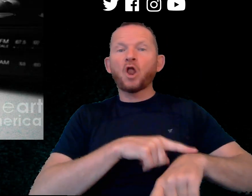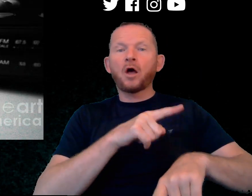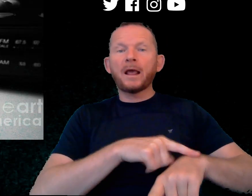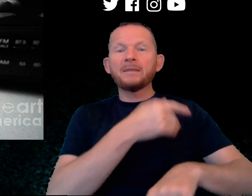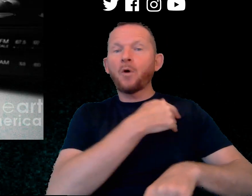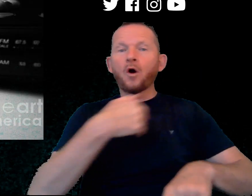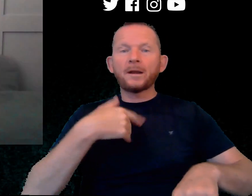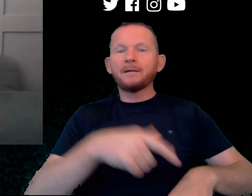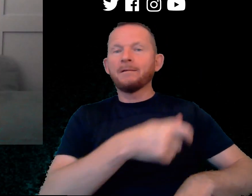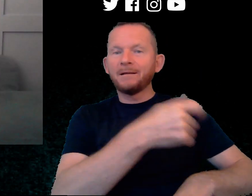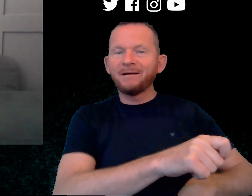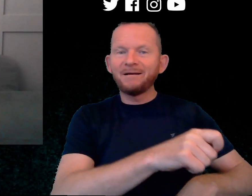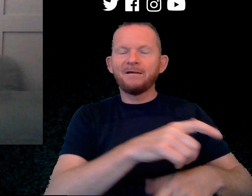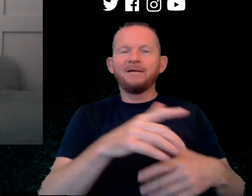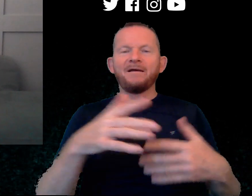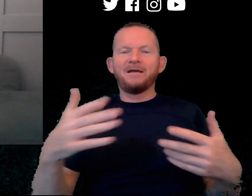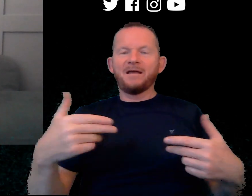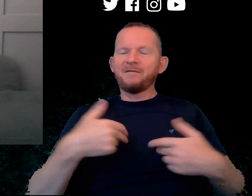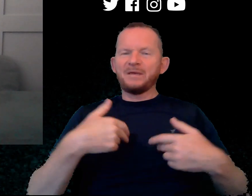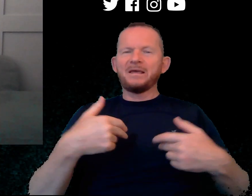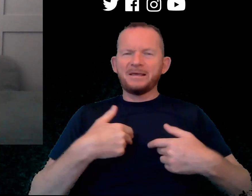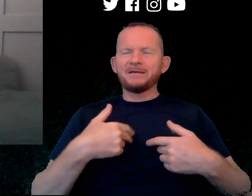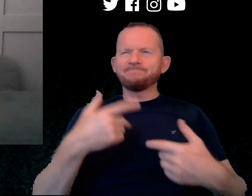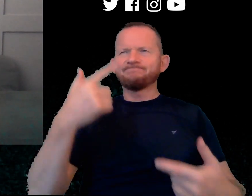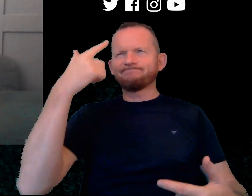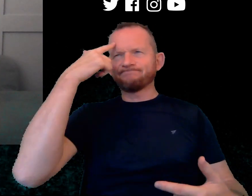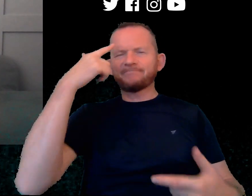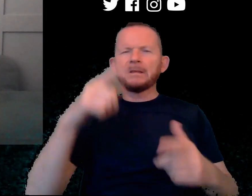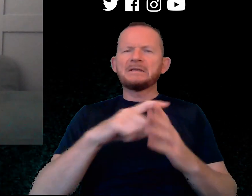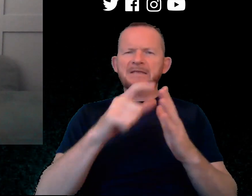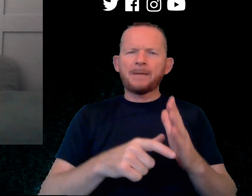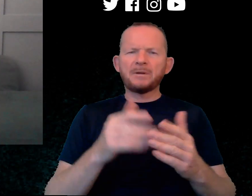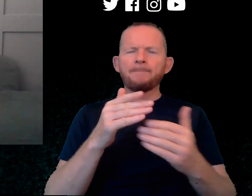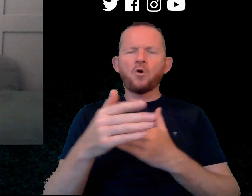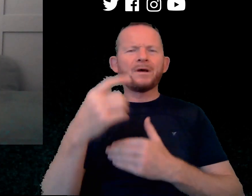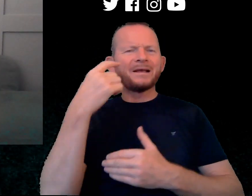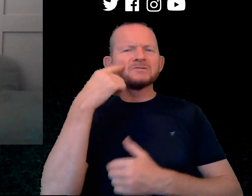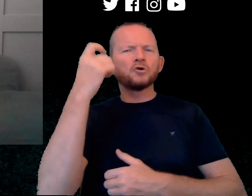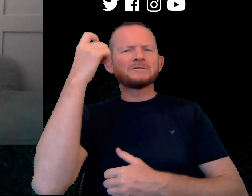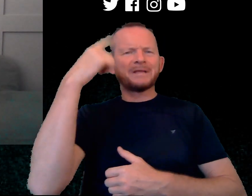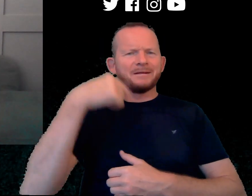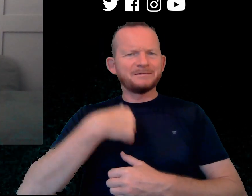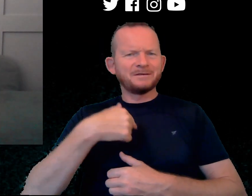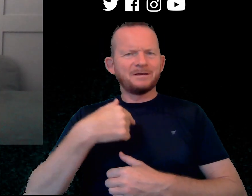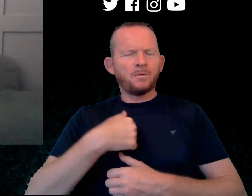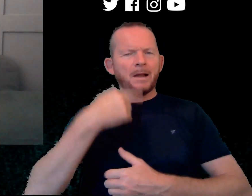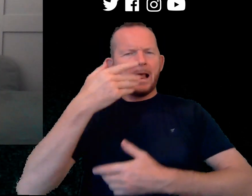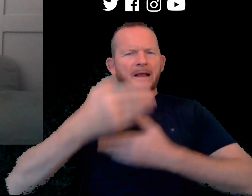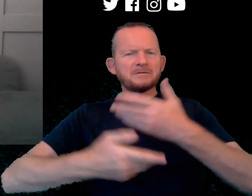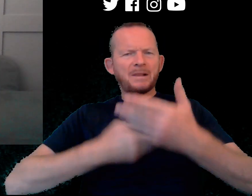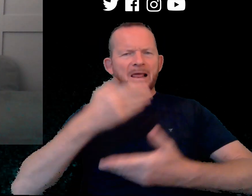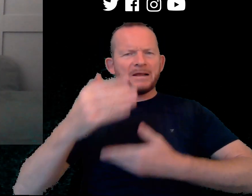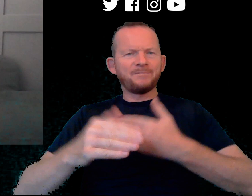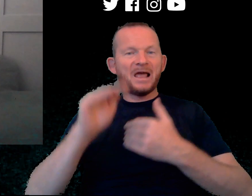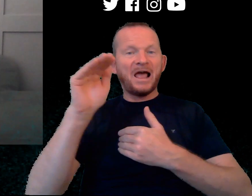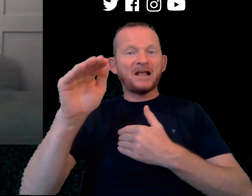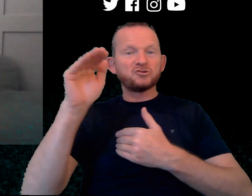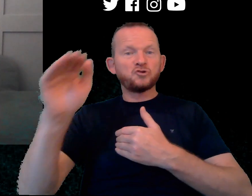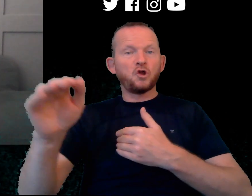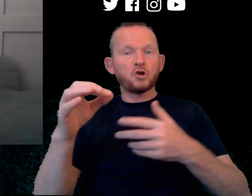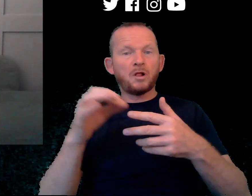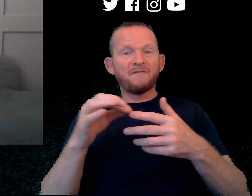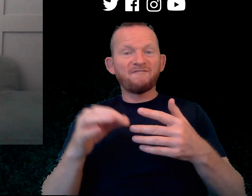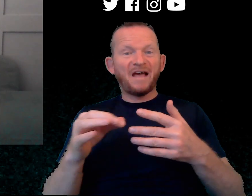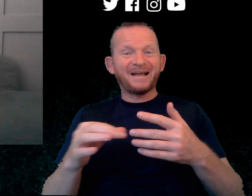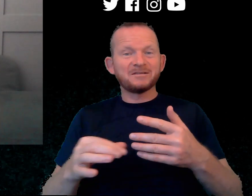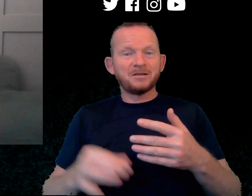alarm clock in the morning. In this way, for me at least, it makes disabled much easier to understand and explain when we're looking at how